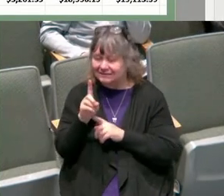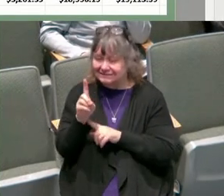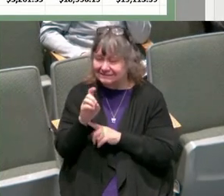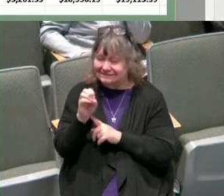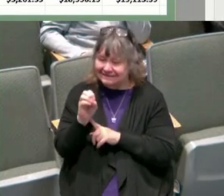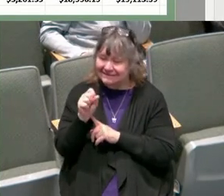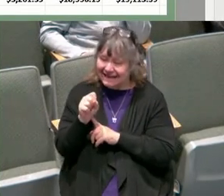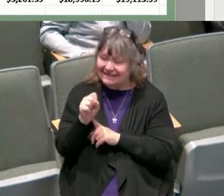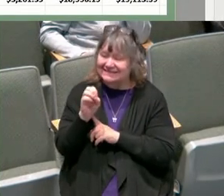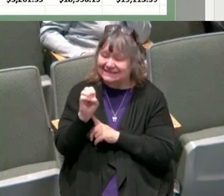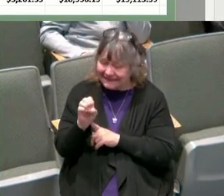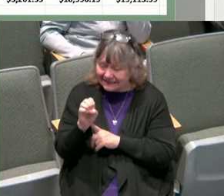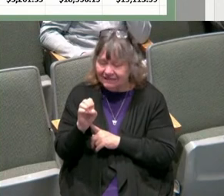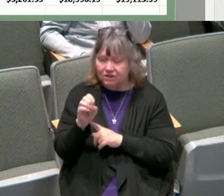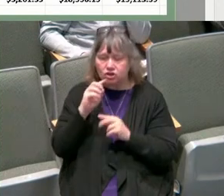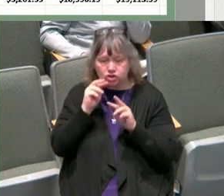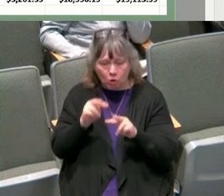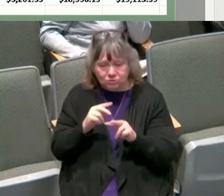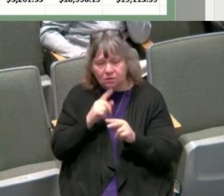Administration